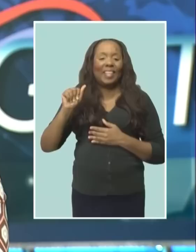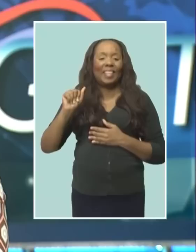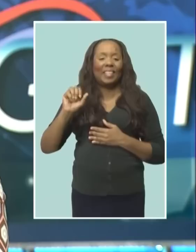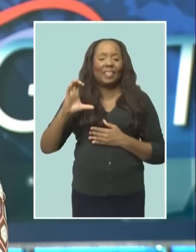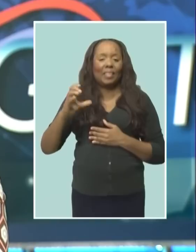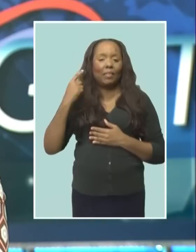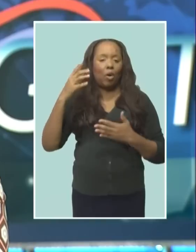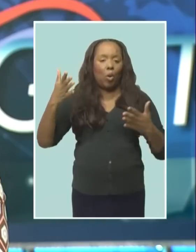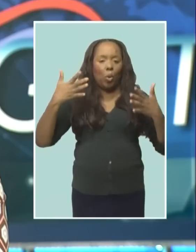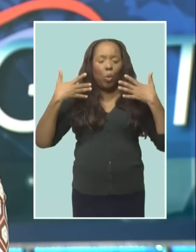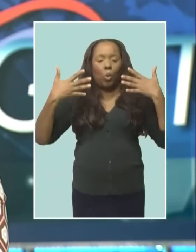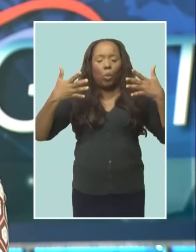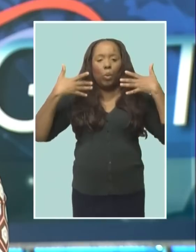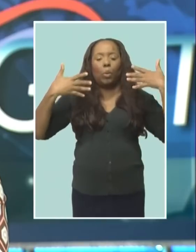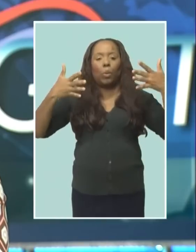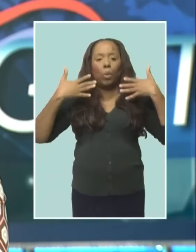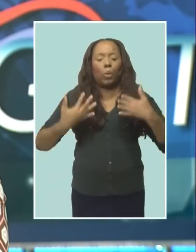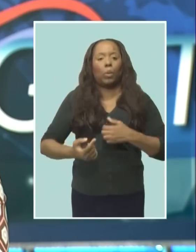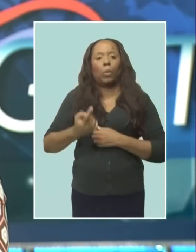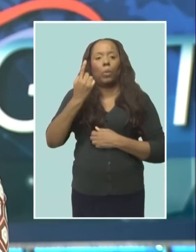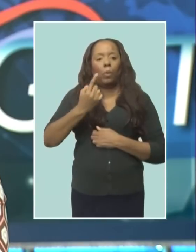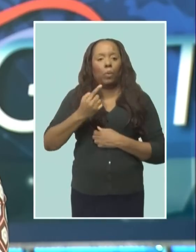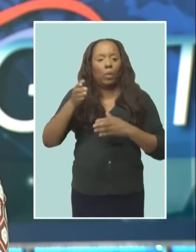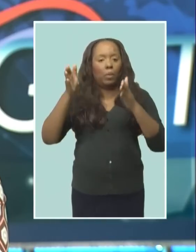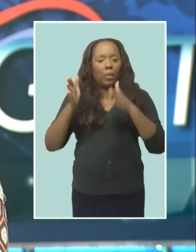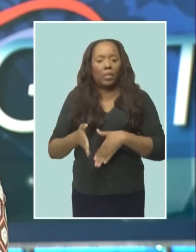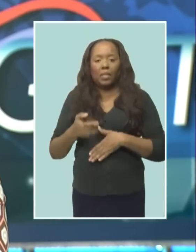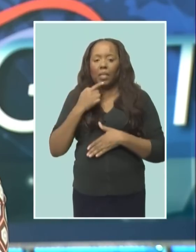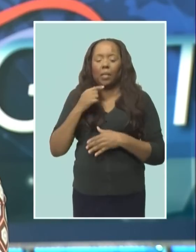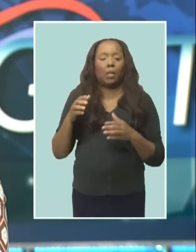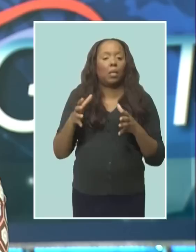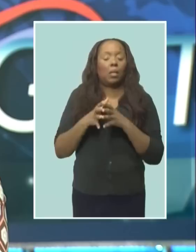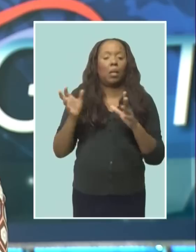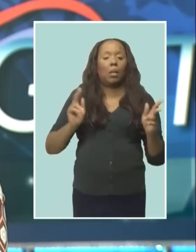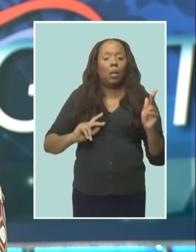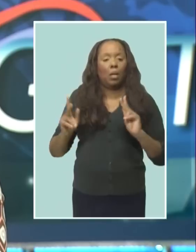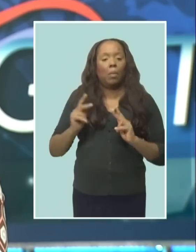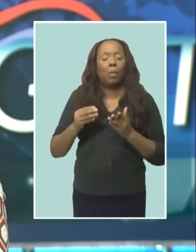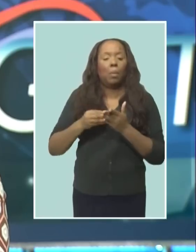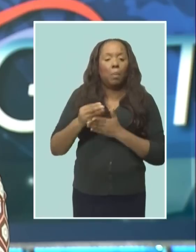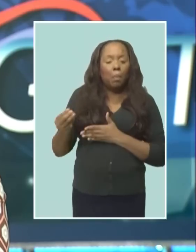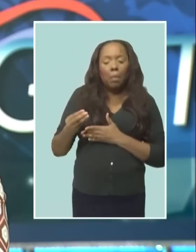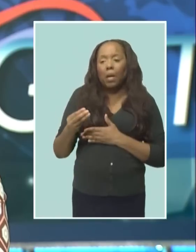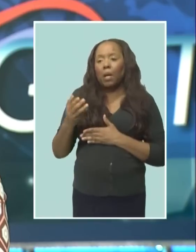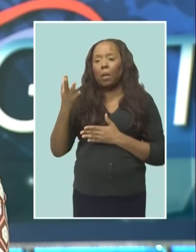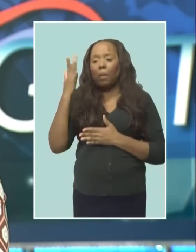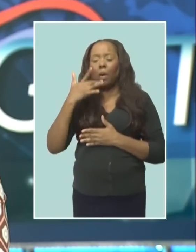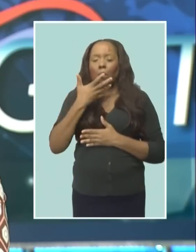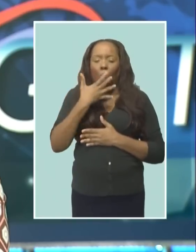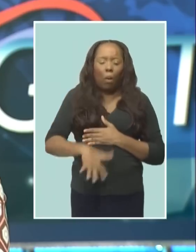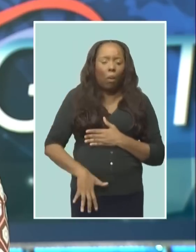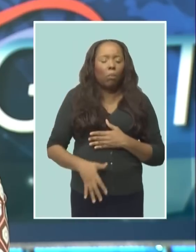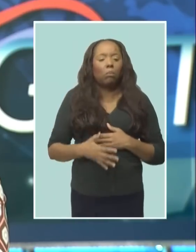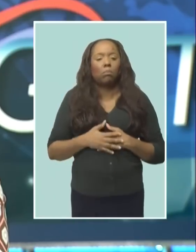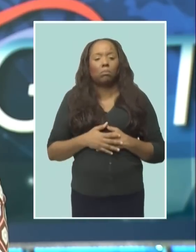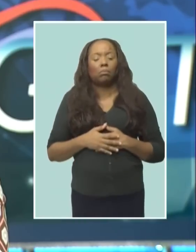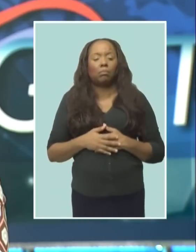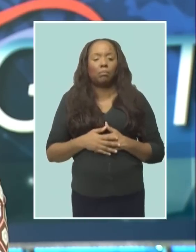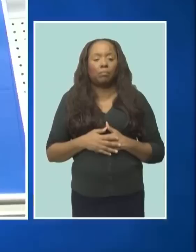one technician who installs air-conditioned units reports a demand for those installations. Rachel Agard has that